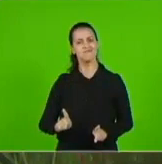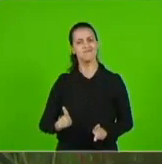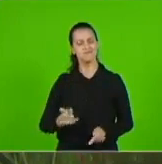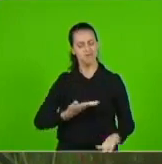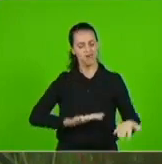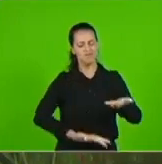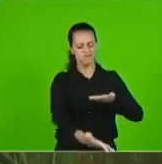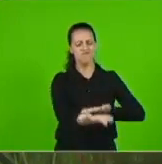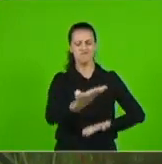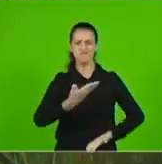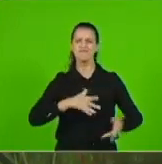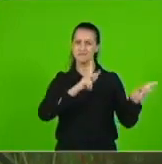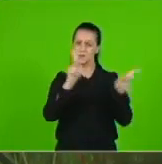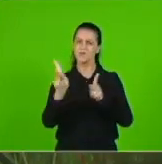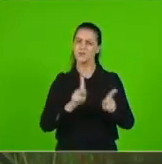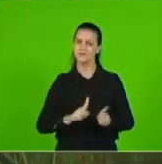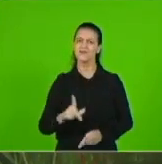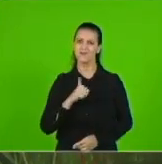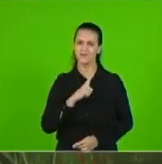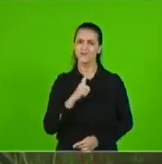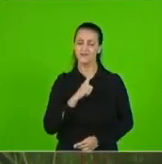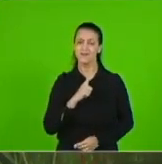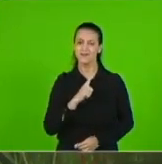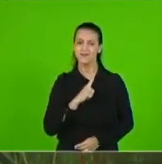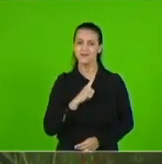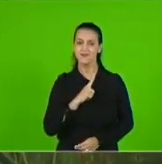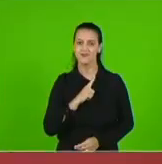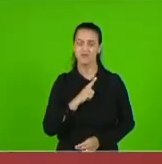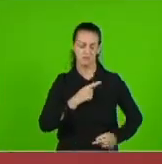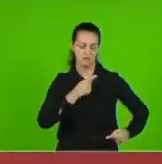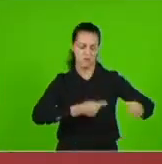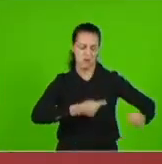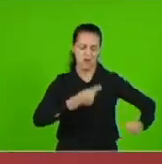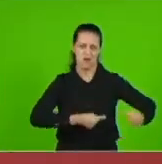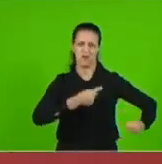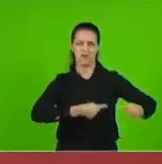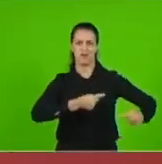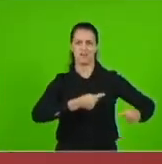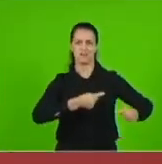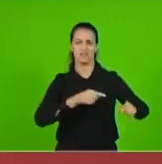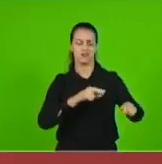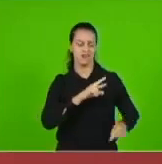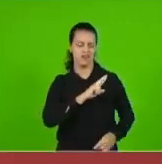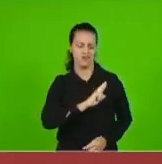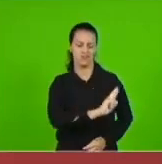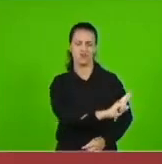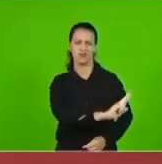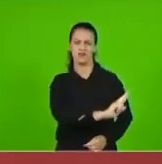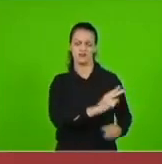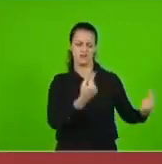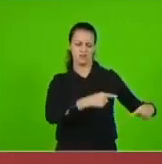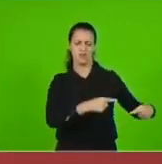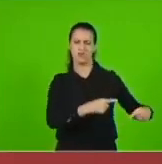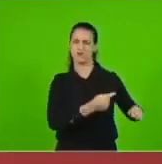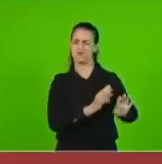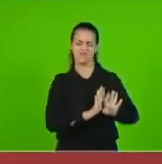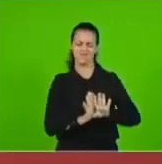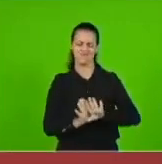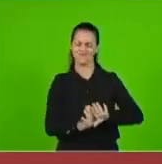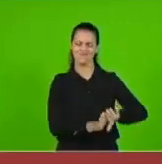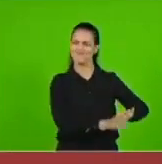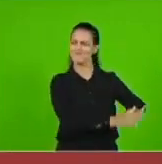of Muslims in Brazil and other countries. The political and religious